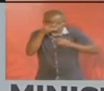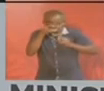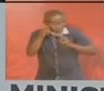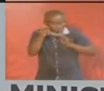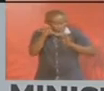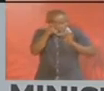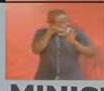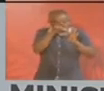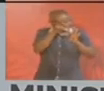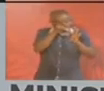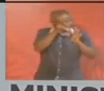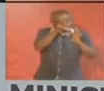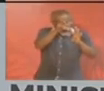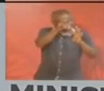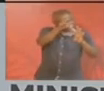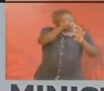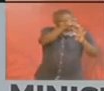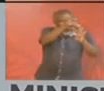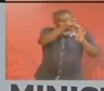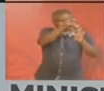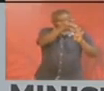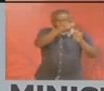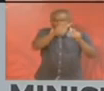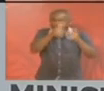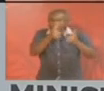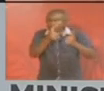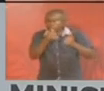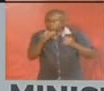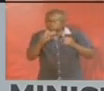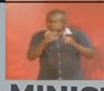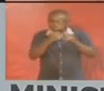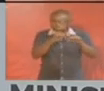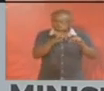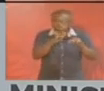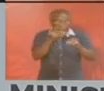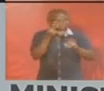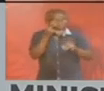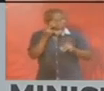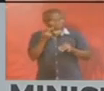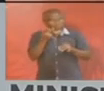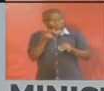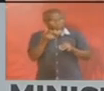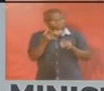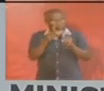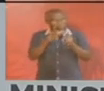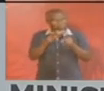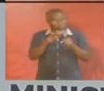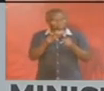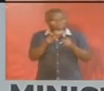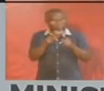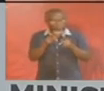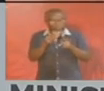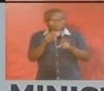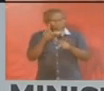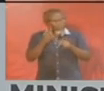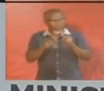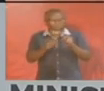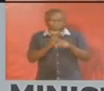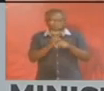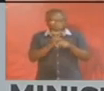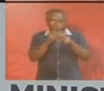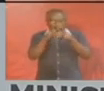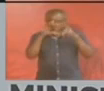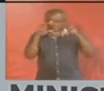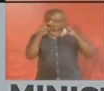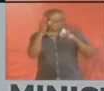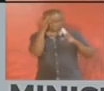mainly areas where persons have not been able to wear your mask. Obviously, when you're having a meal, you can't wear a mask